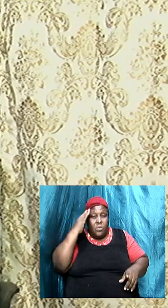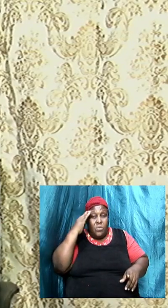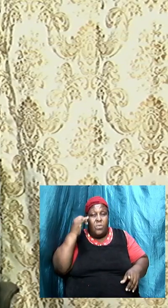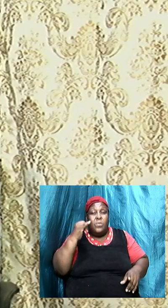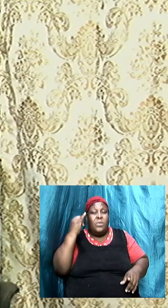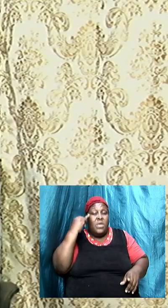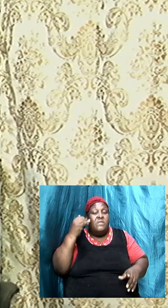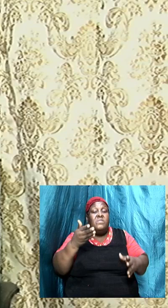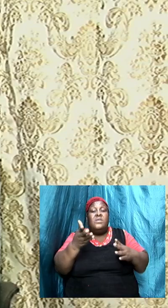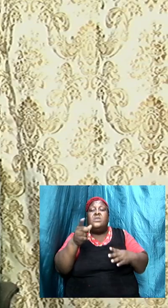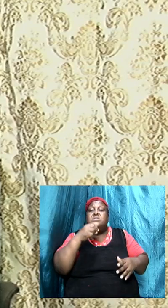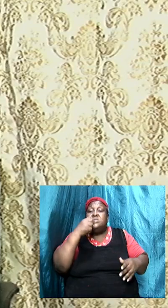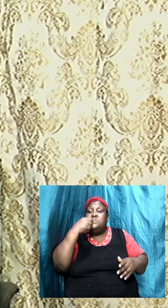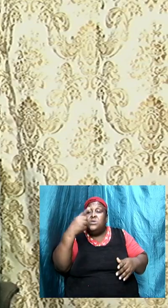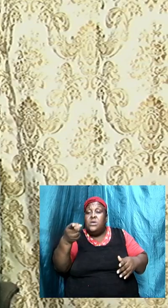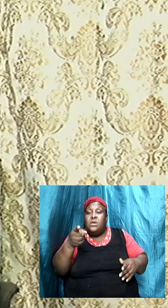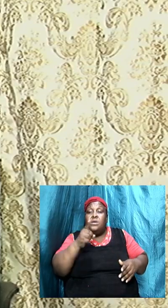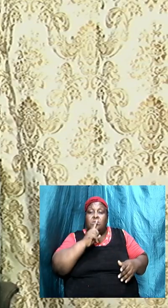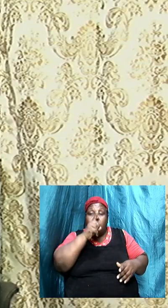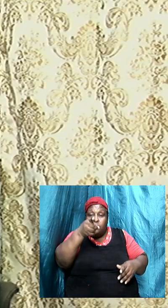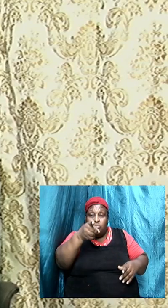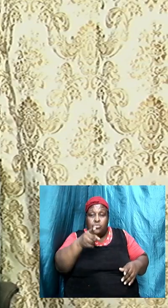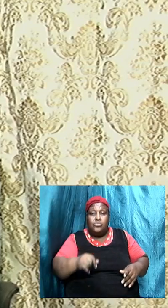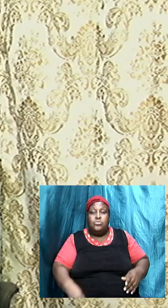the word of God.